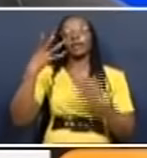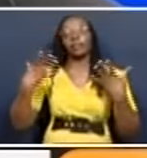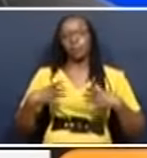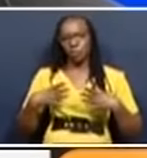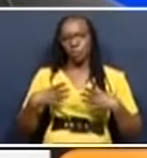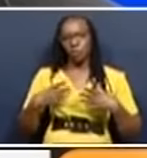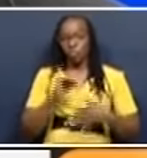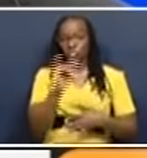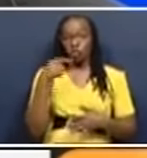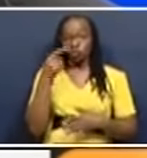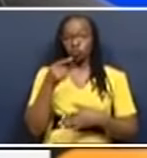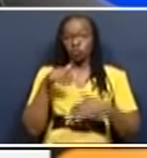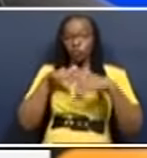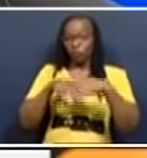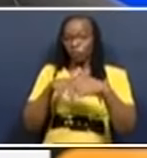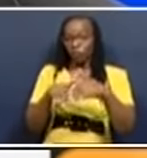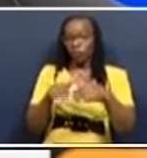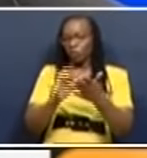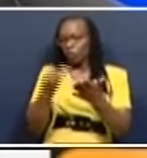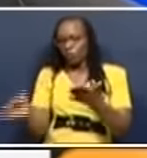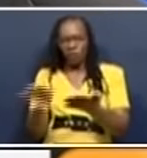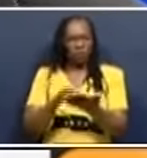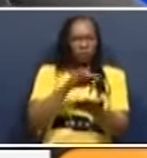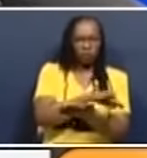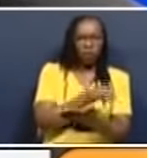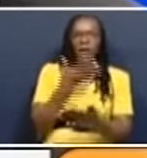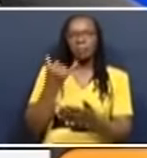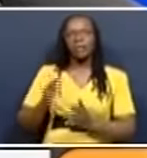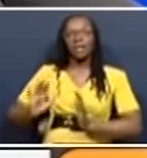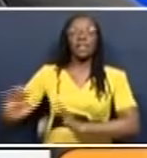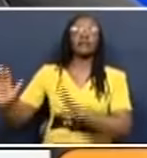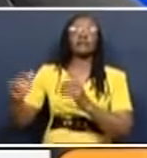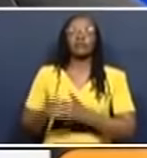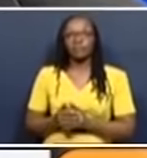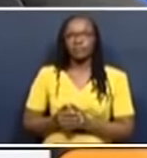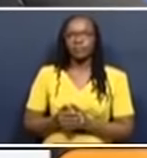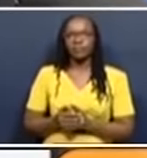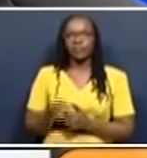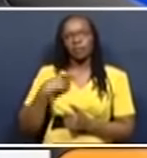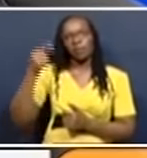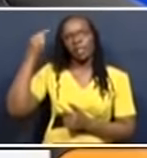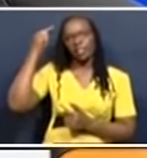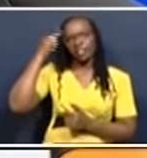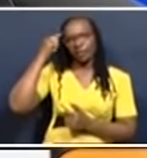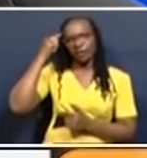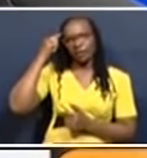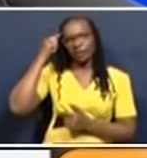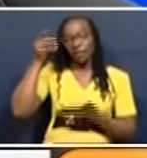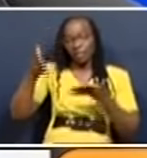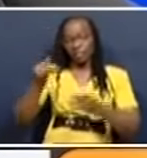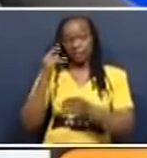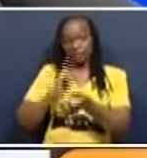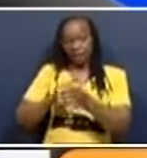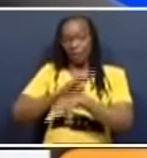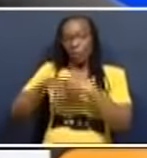And those who actually fall by the wayside on this, then they meet the law. I think this is a time that we need